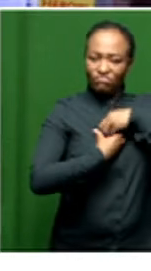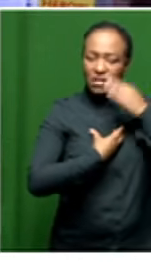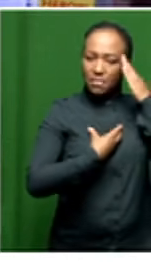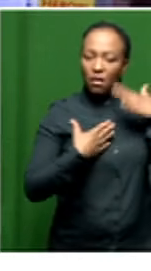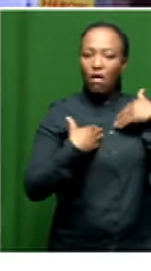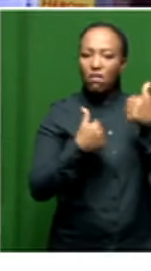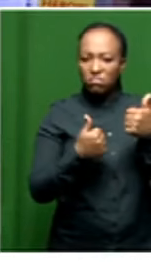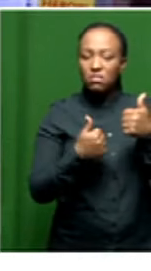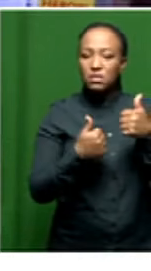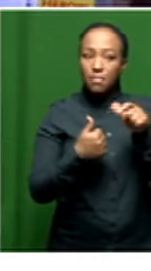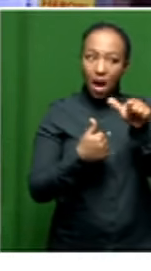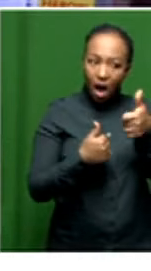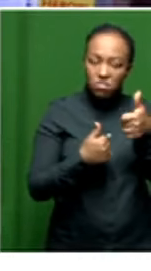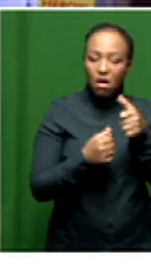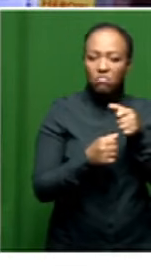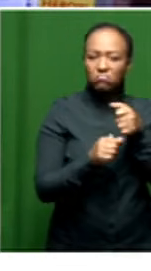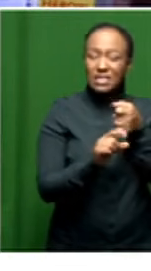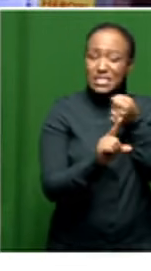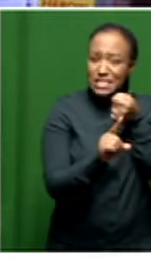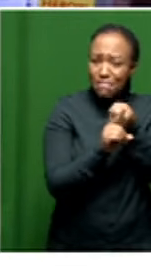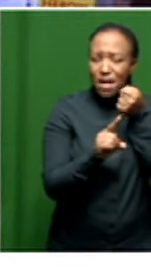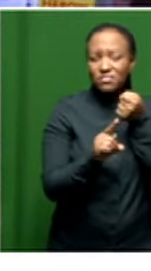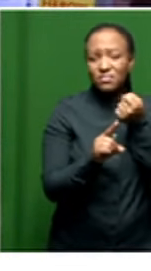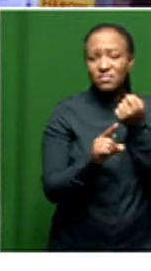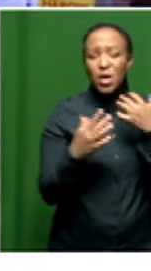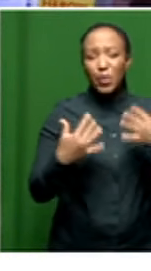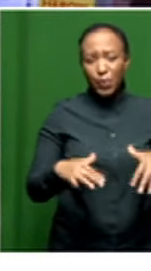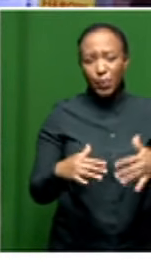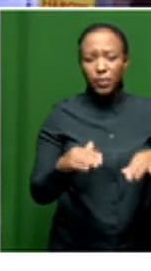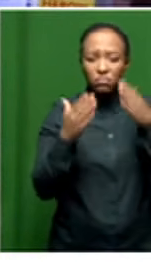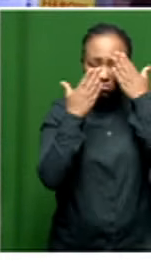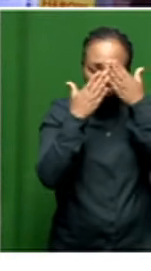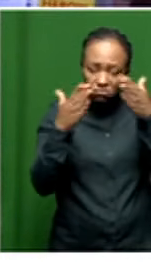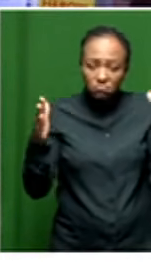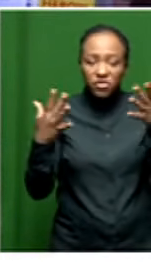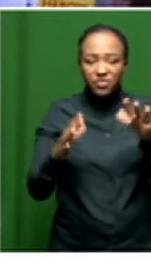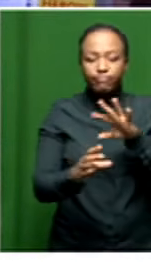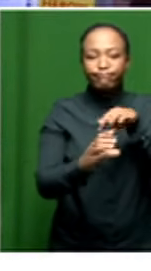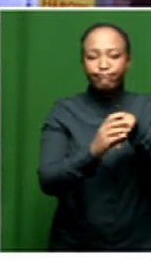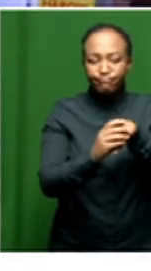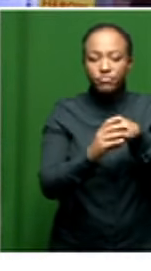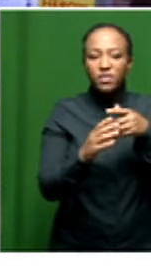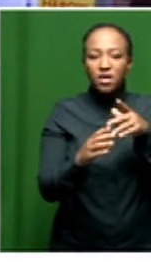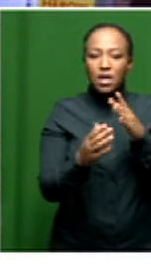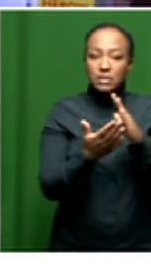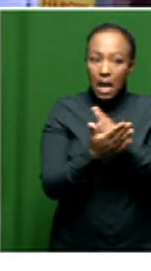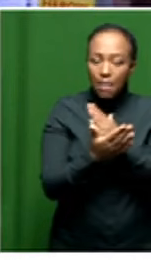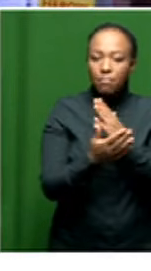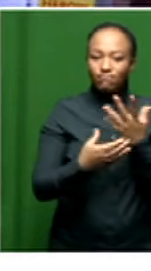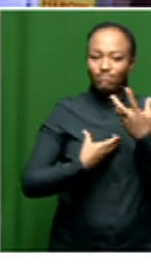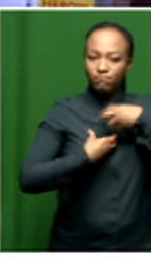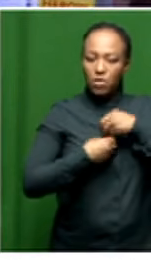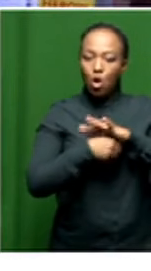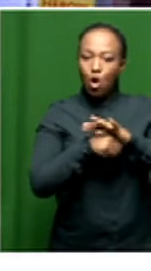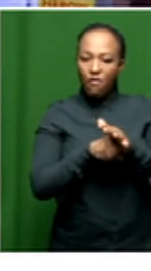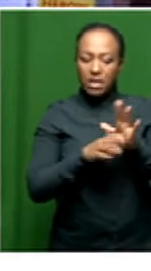been affected. So it has impacted broader than those people who have been directly infected or dealing with COVID.